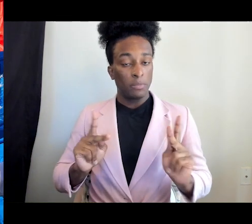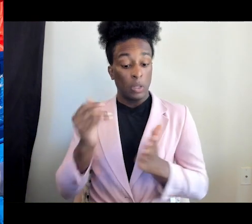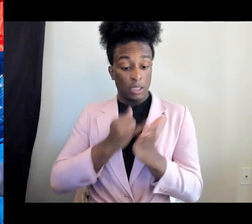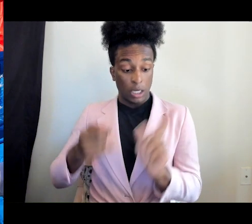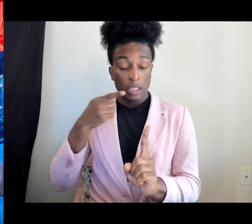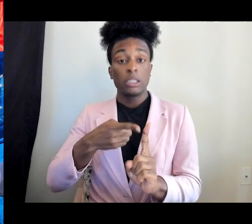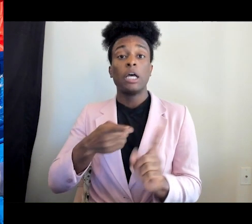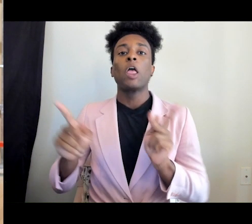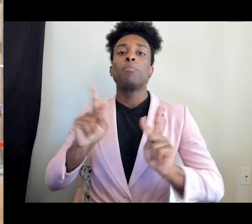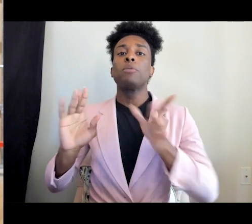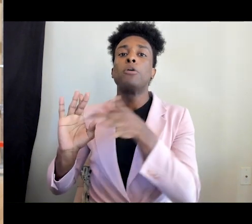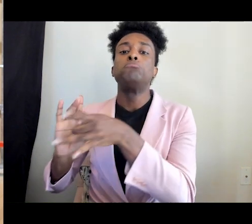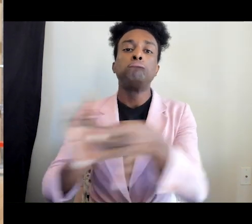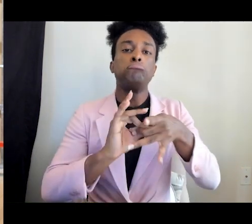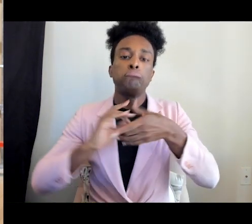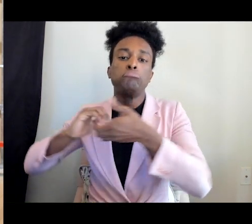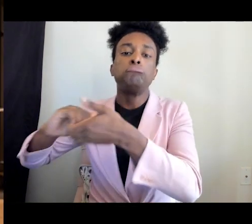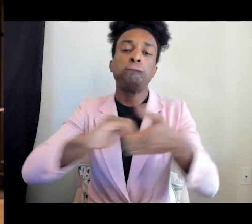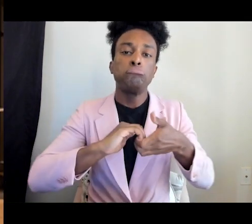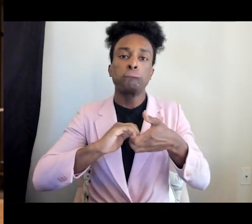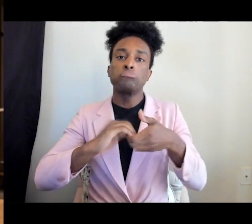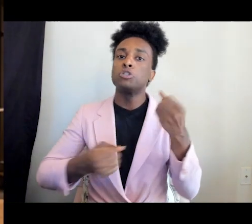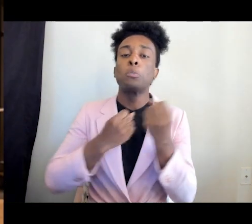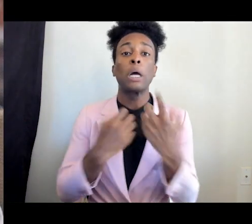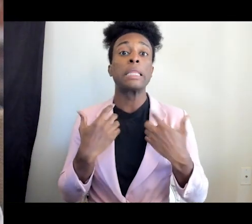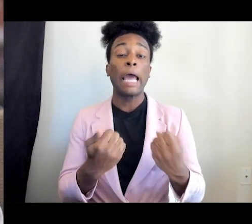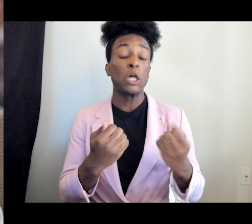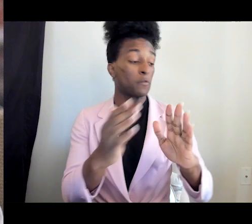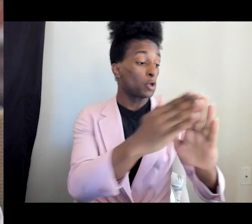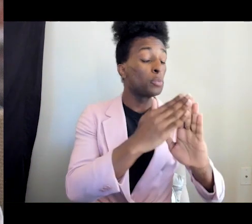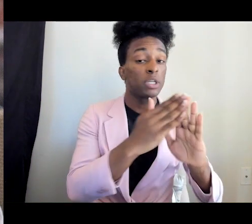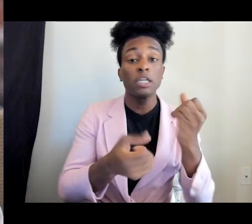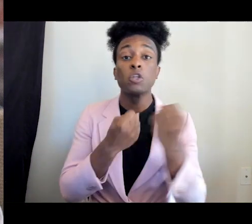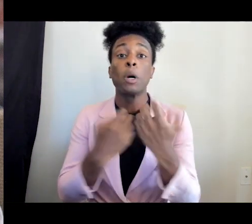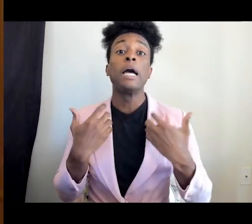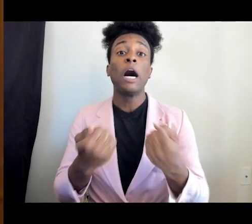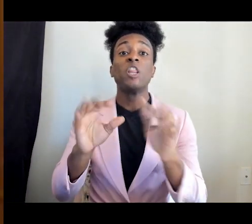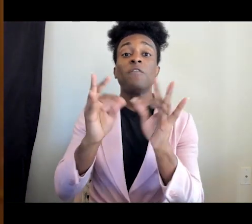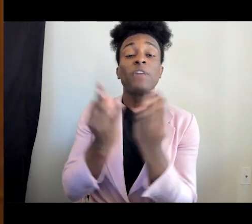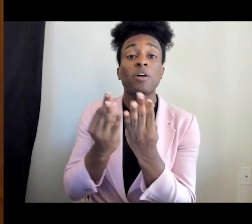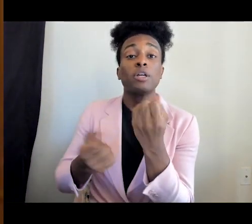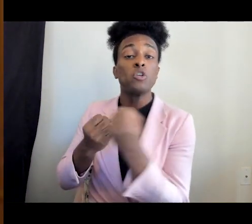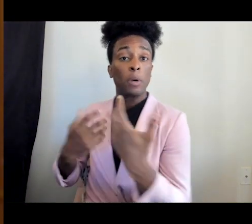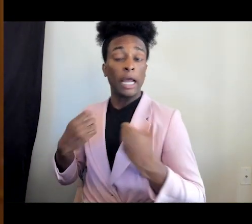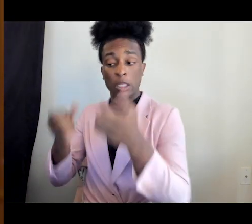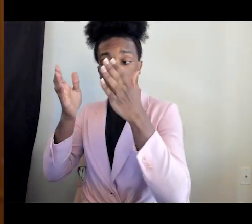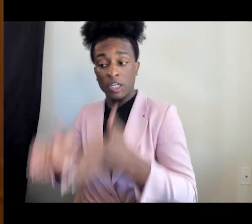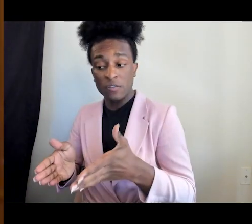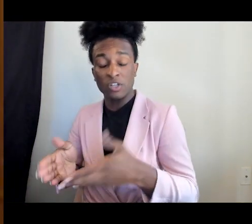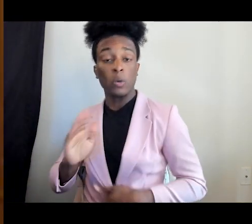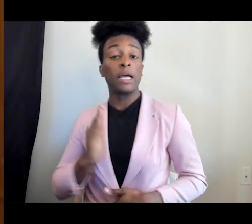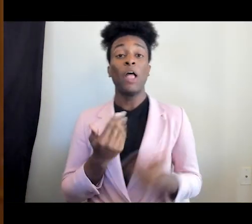are about bringing people together. It's the health of community, it's the health of a family, it's the health of an individual. Our efforts, in conjunction